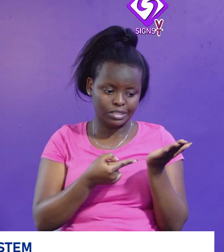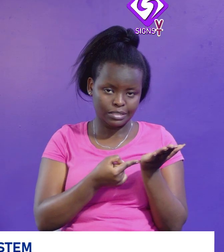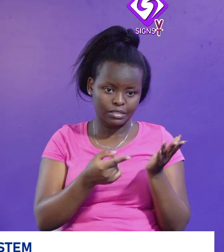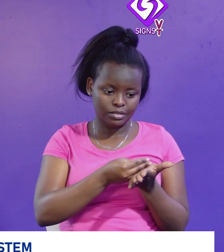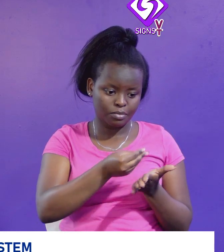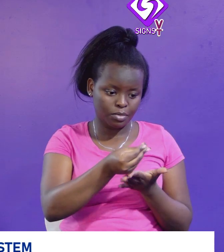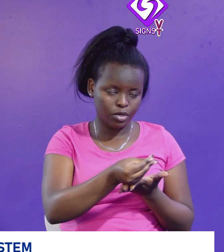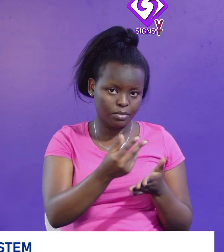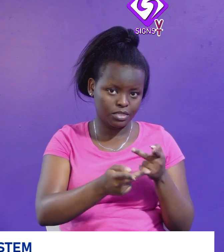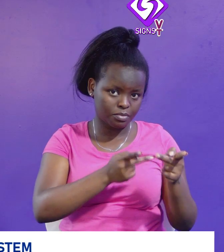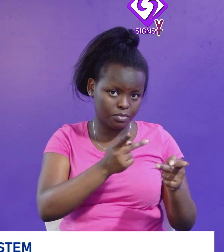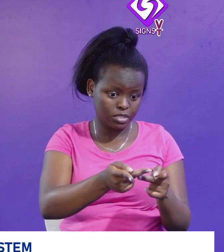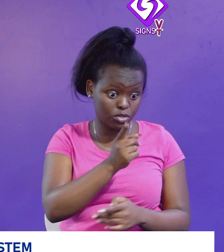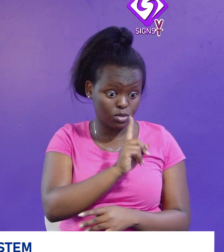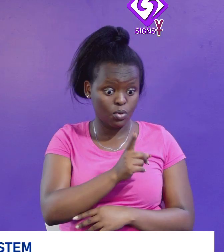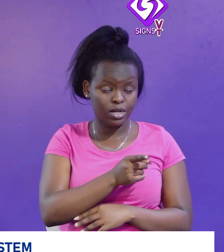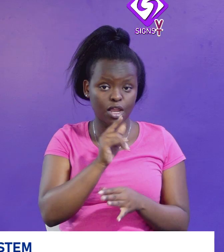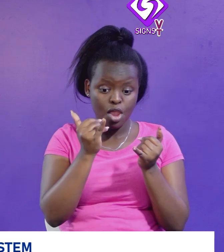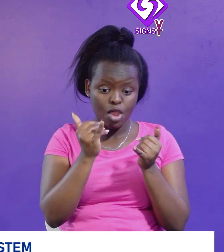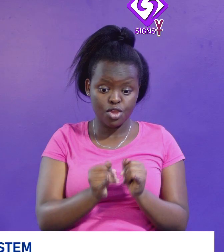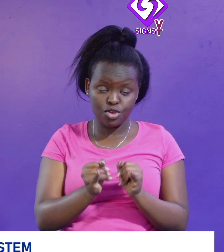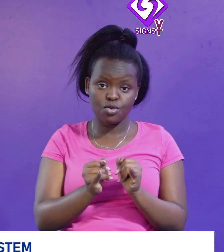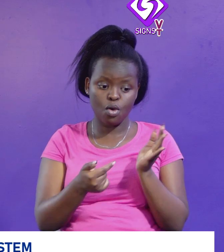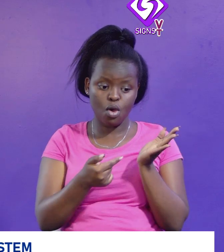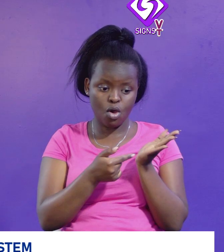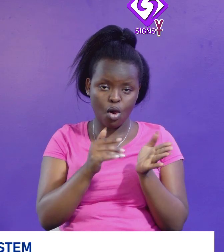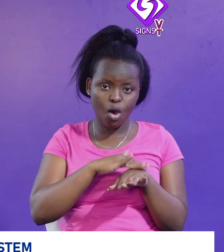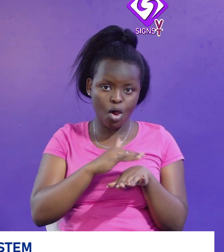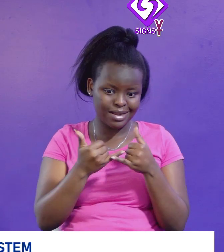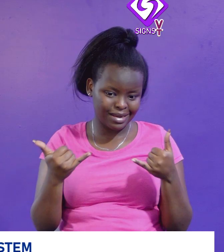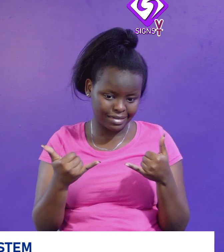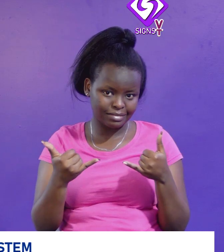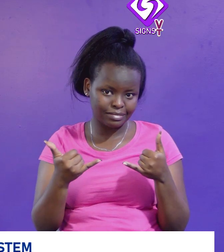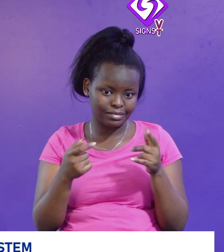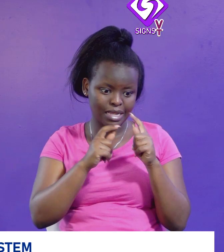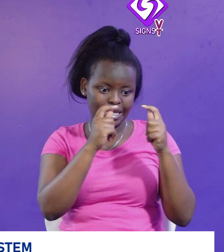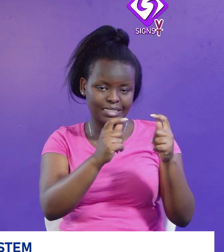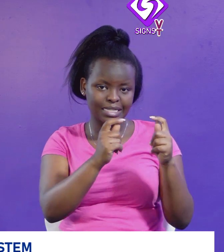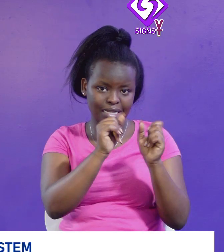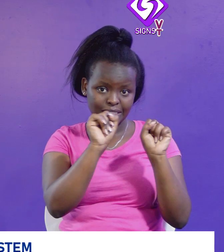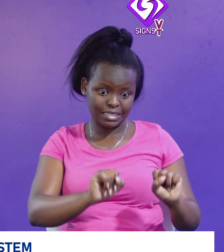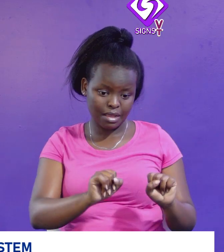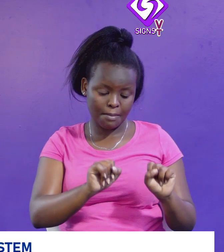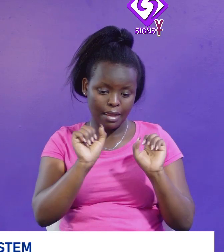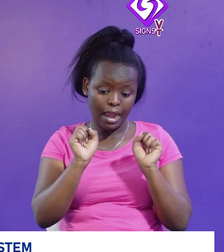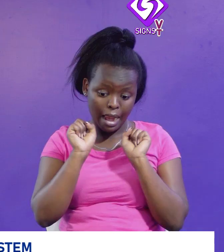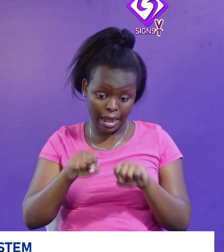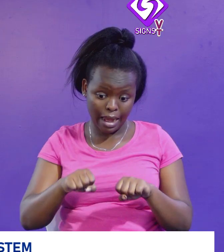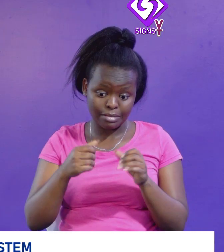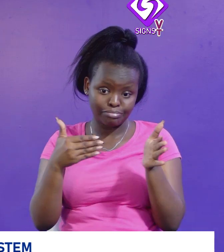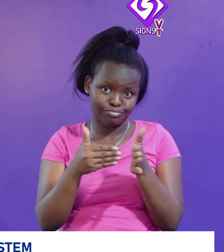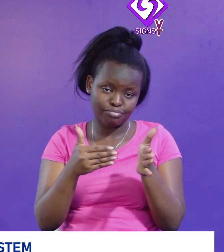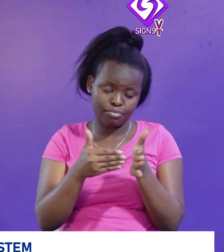process, warning that the new online tender system has been rushed and could hinder the operations of county governments.